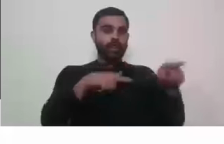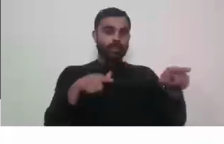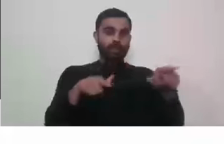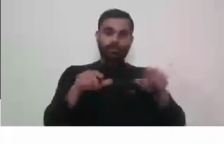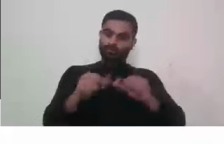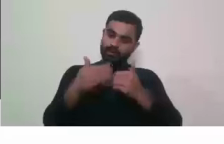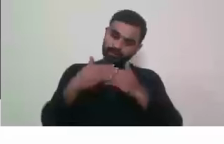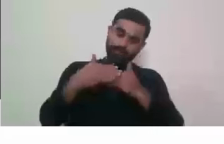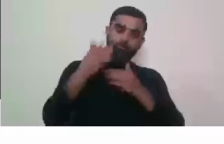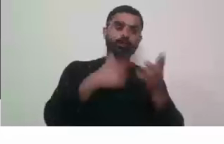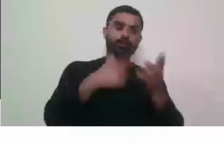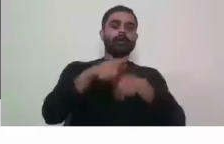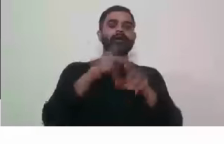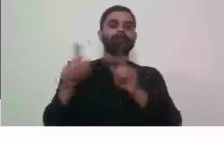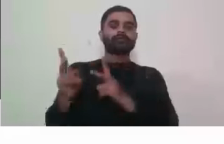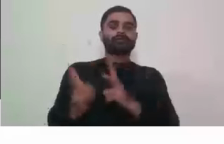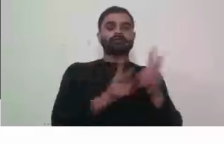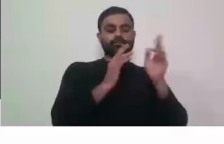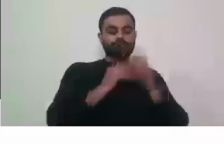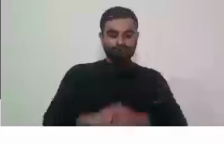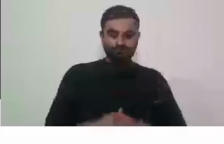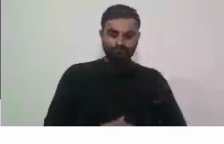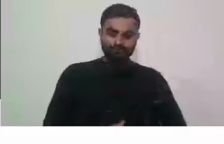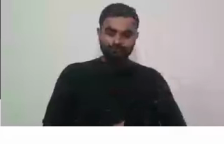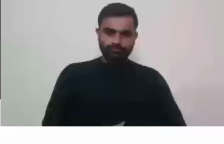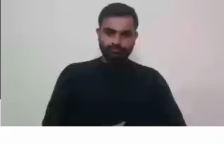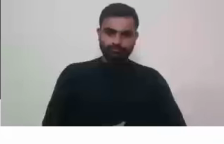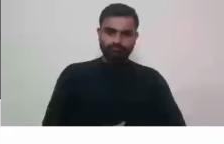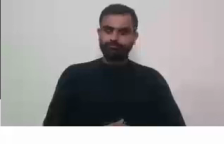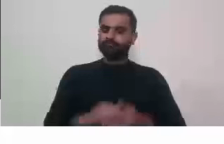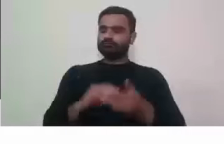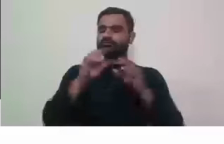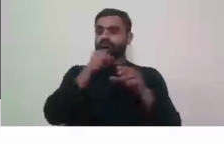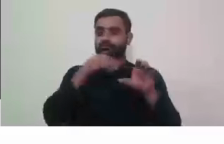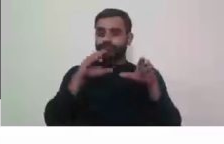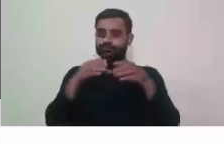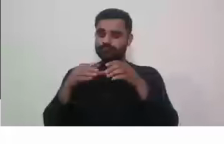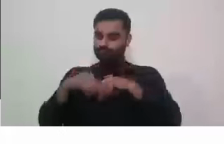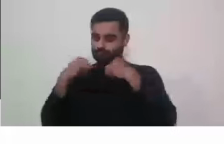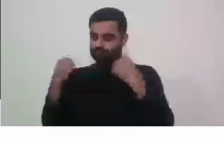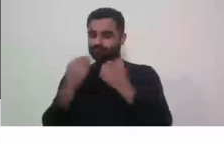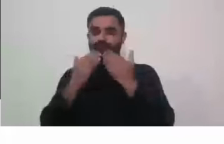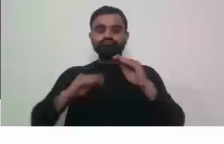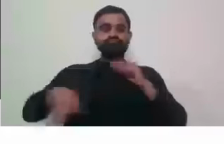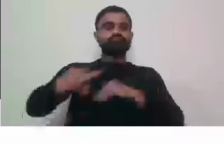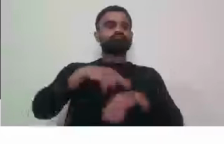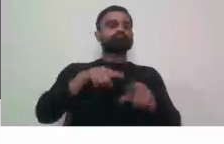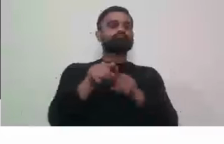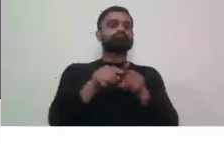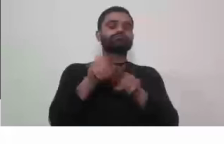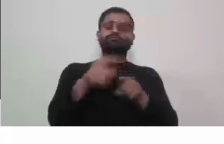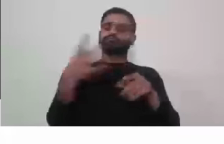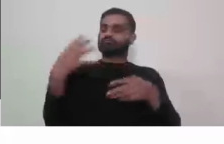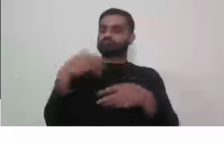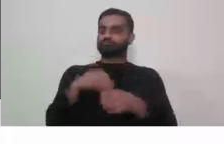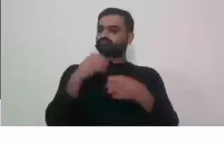move among the languages. For which age group we can do drama activity with students? Like this does not have a